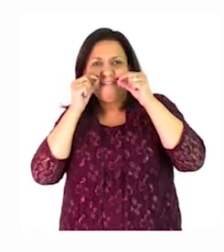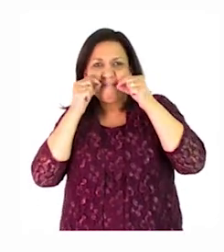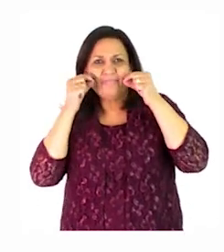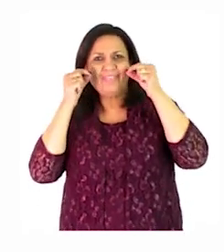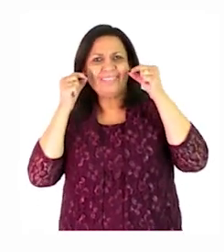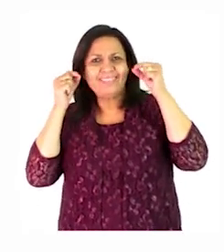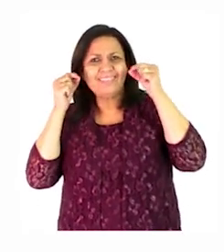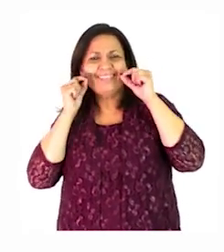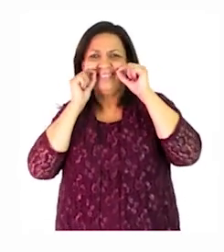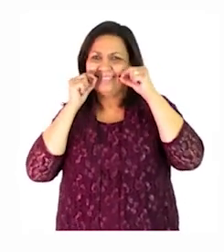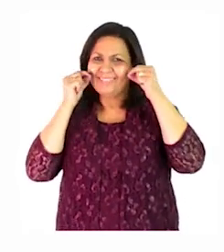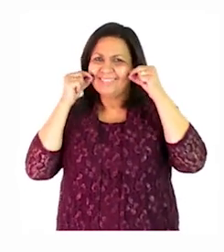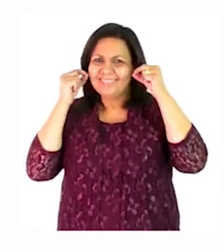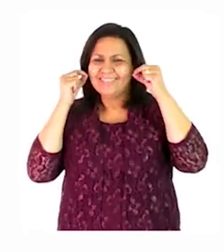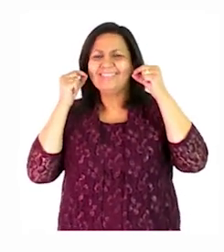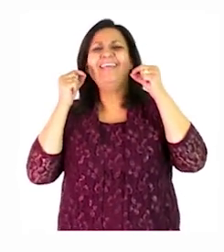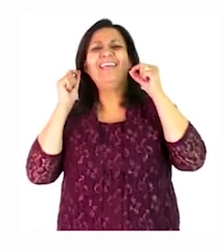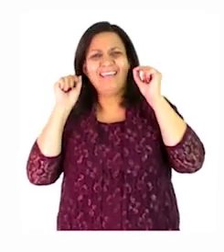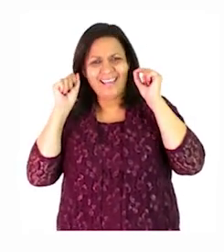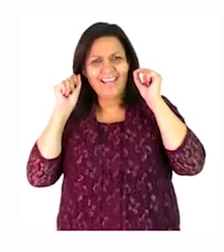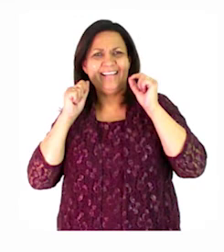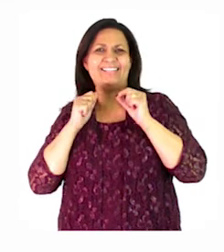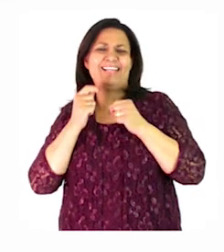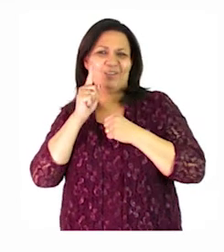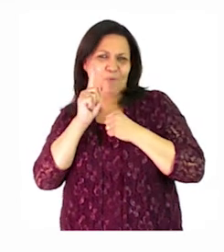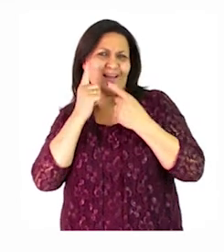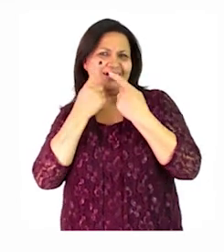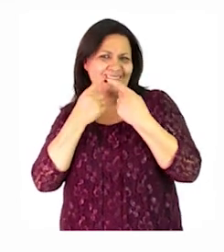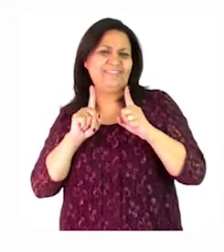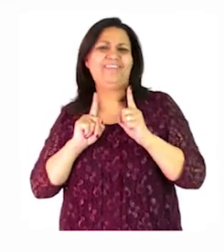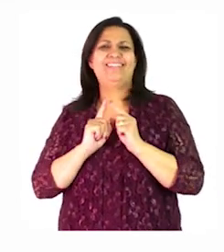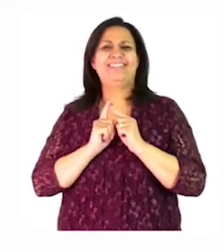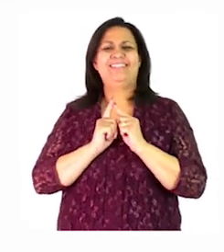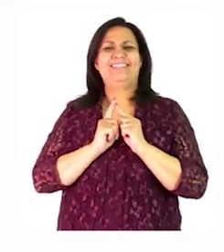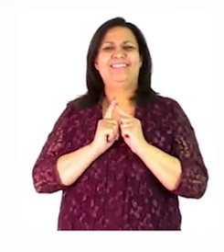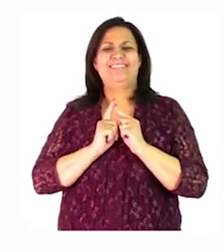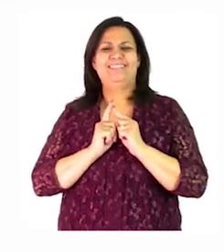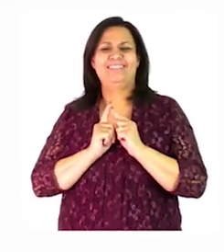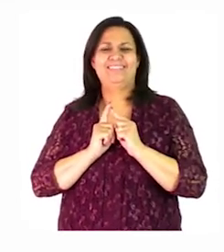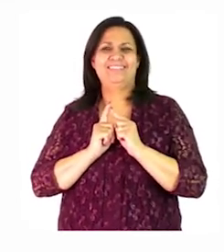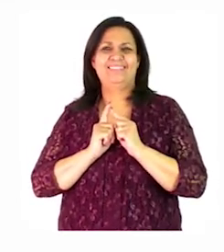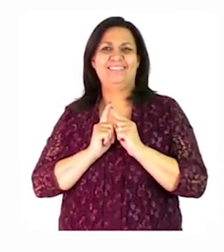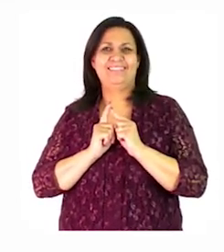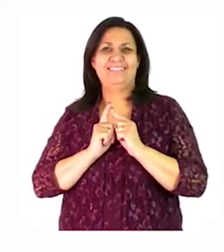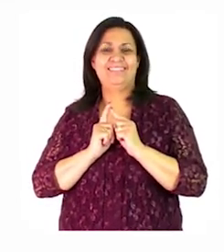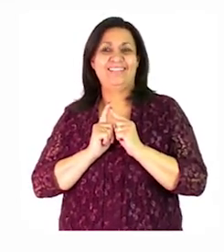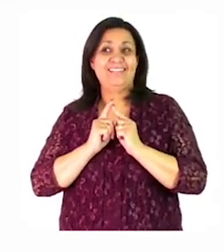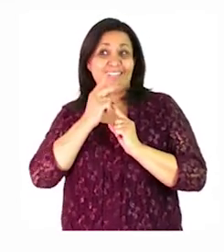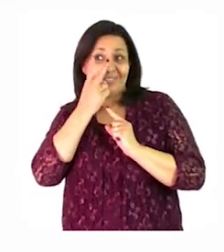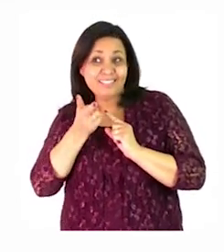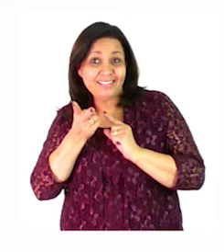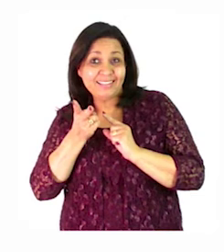face. That is one difference that I can see already. Did you spot the